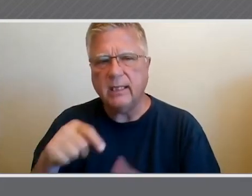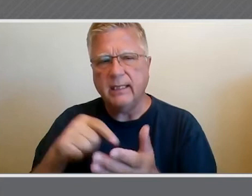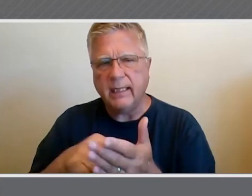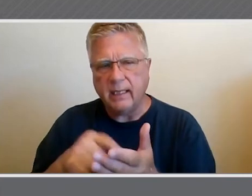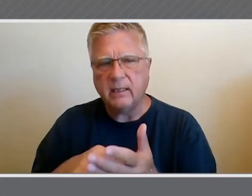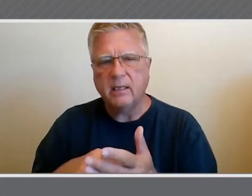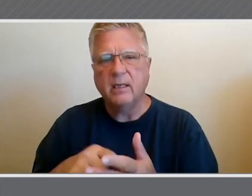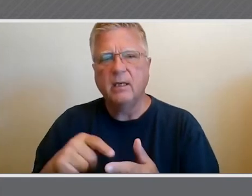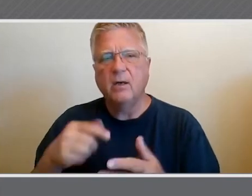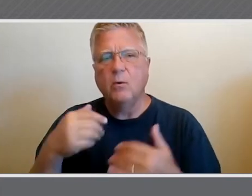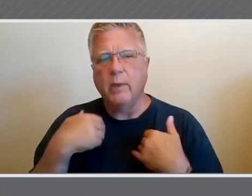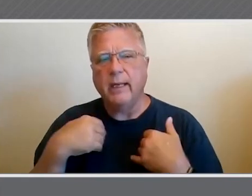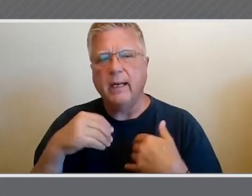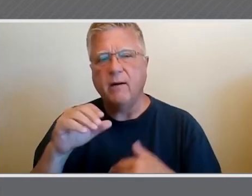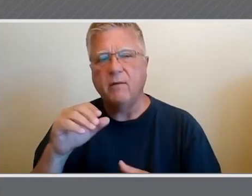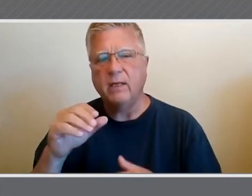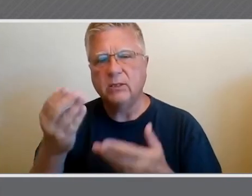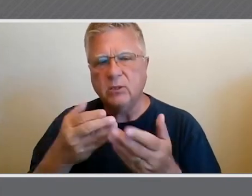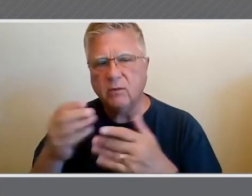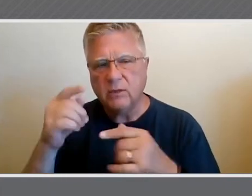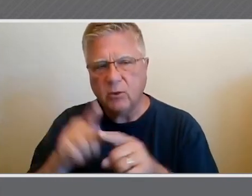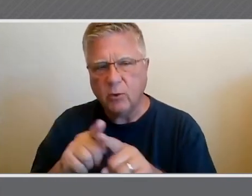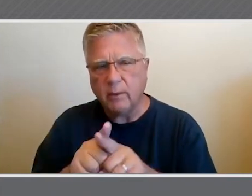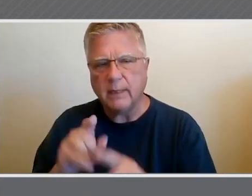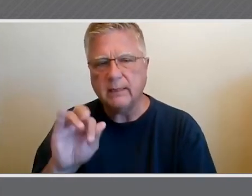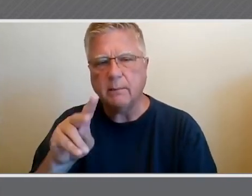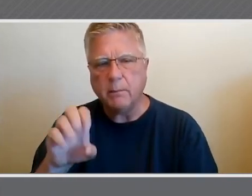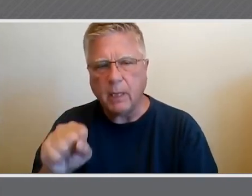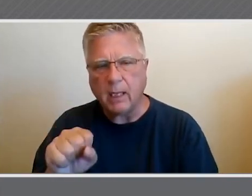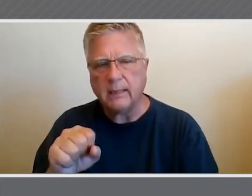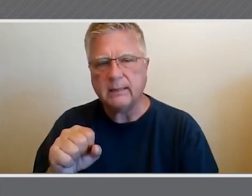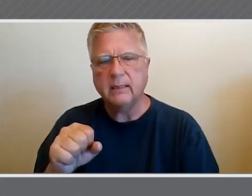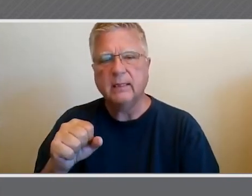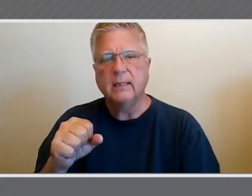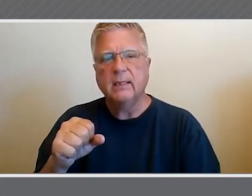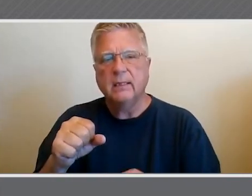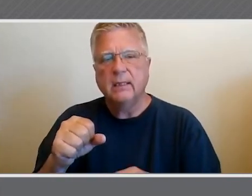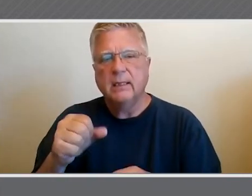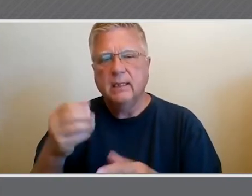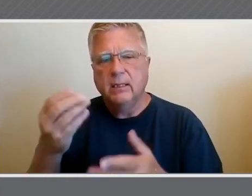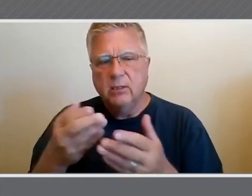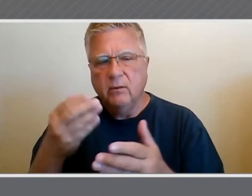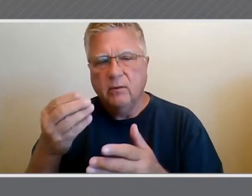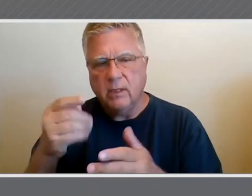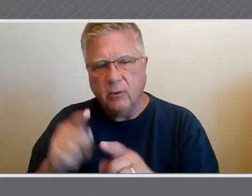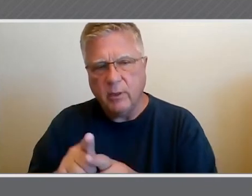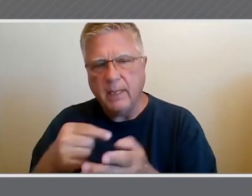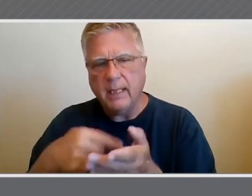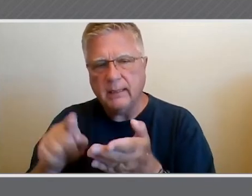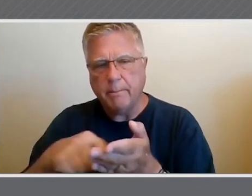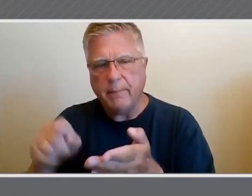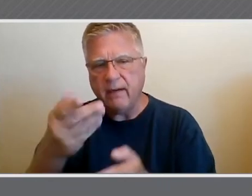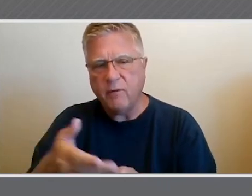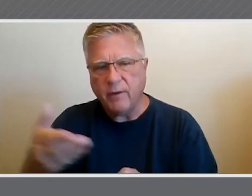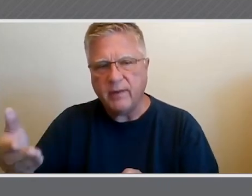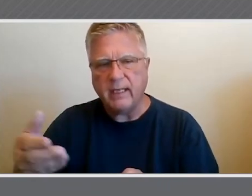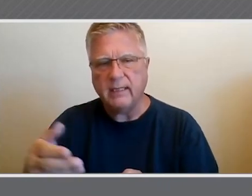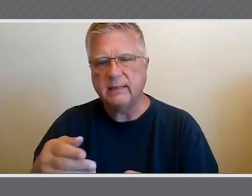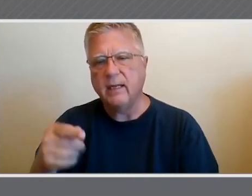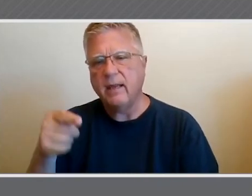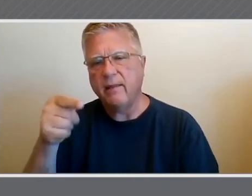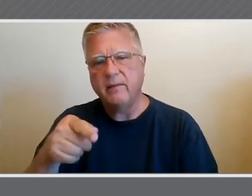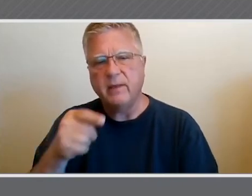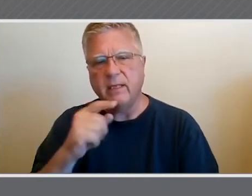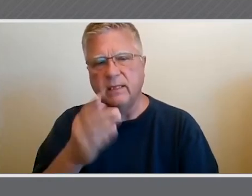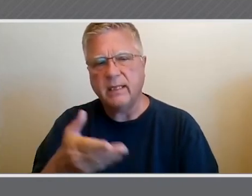supplies. Service agreements allow the city to procure and pay for things to further enhance our city functions. These are the